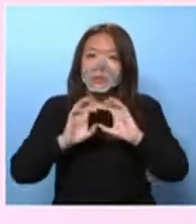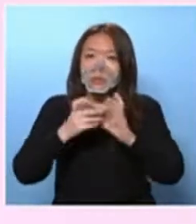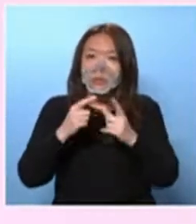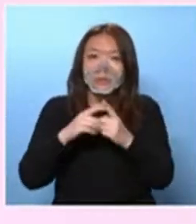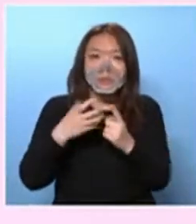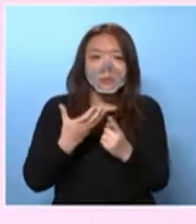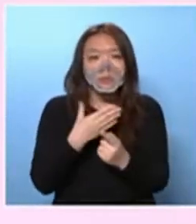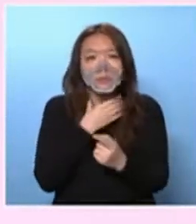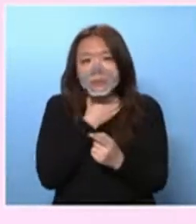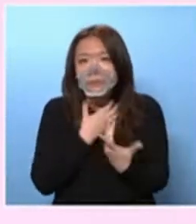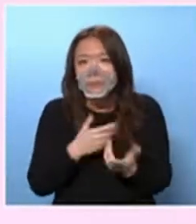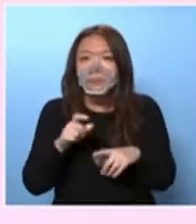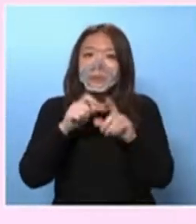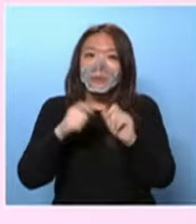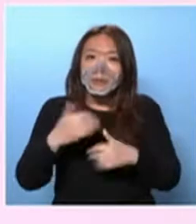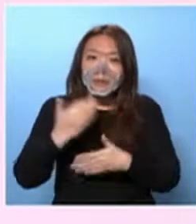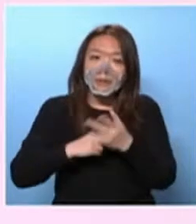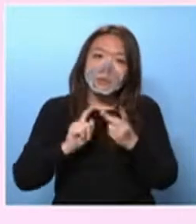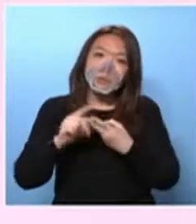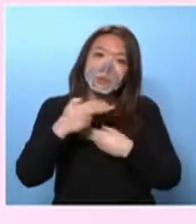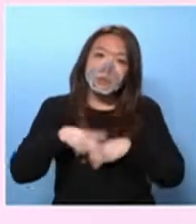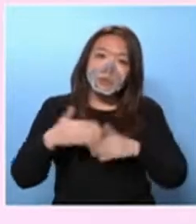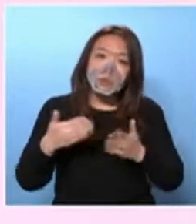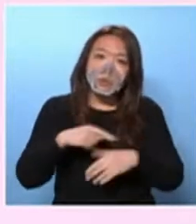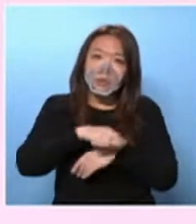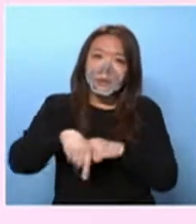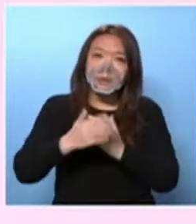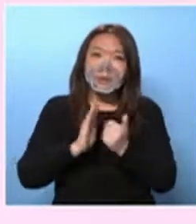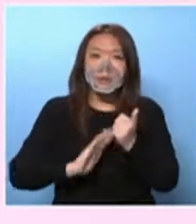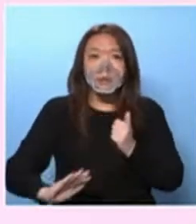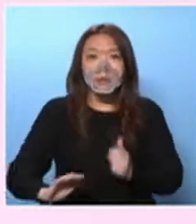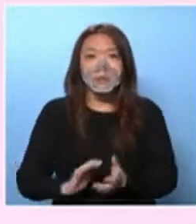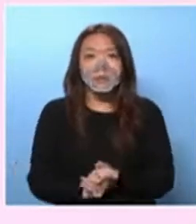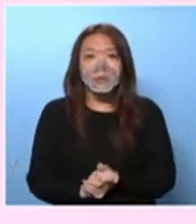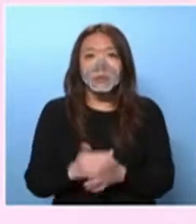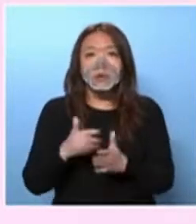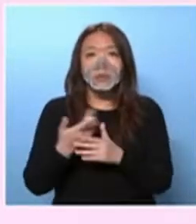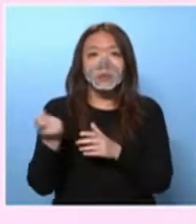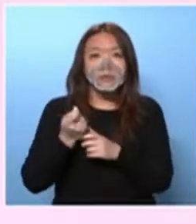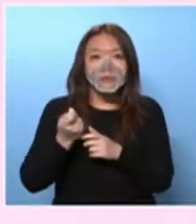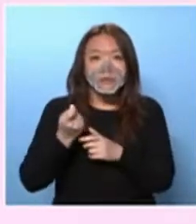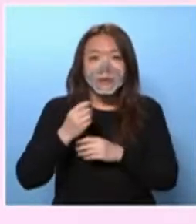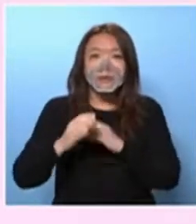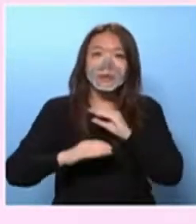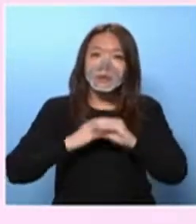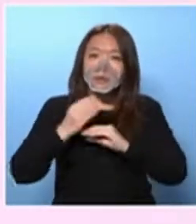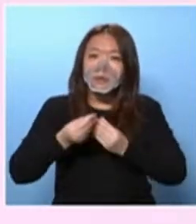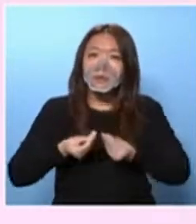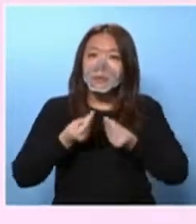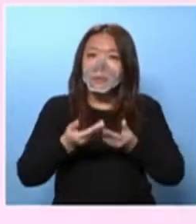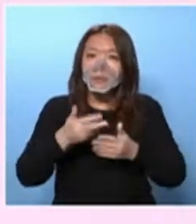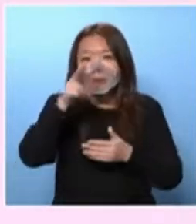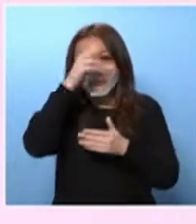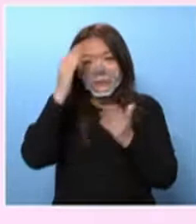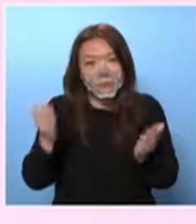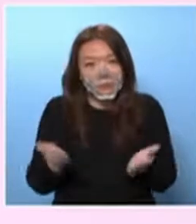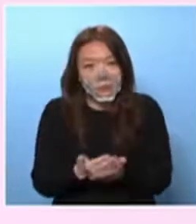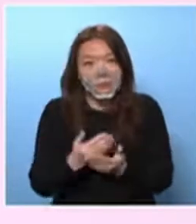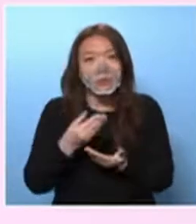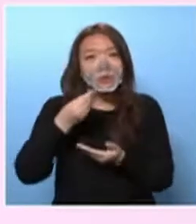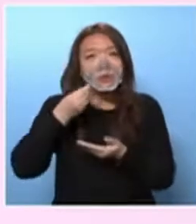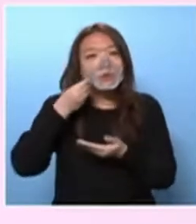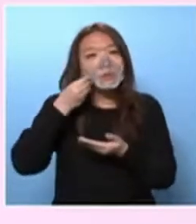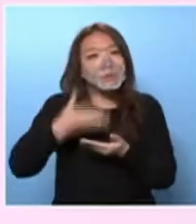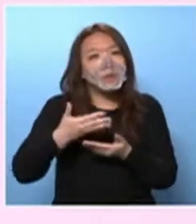construction time, address the problem of manpower shortage in the industry, and reduce the environmental impacts brought by construction works. To expedite